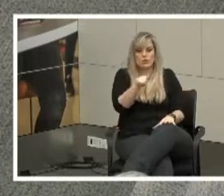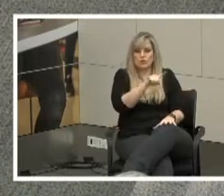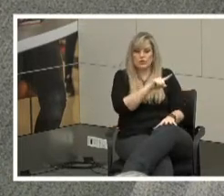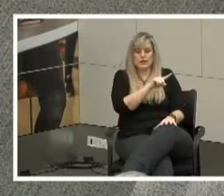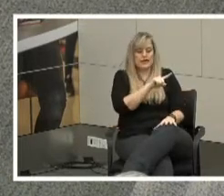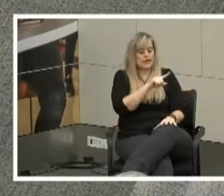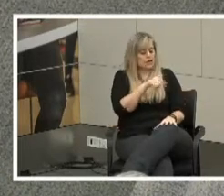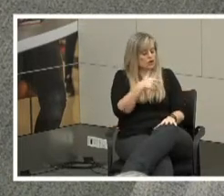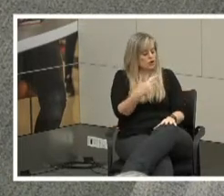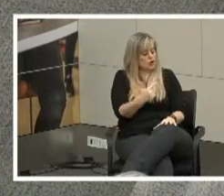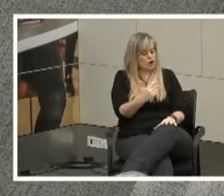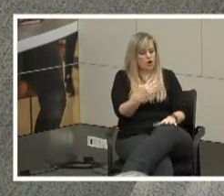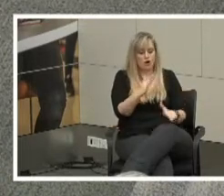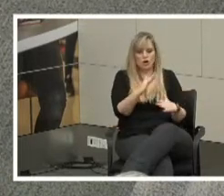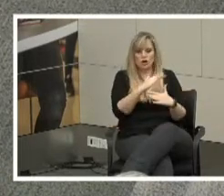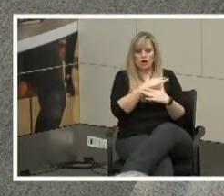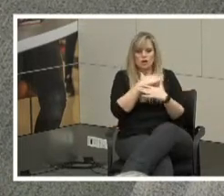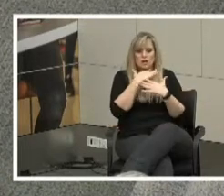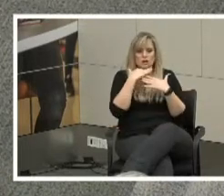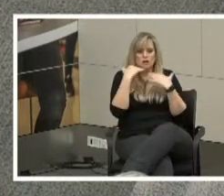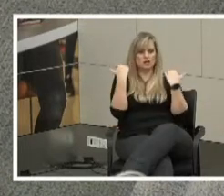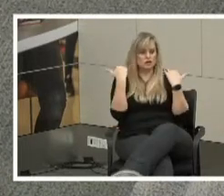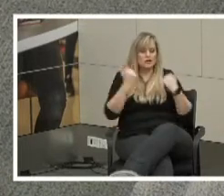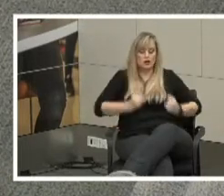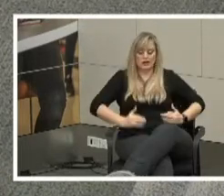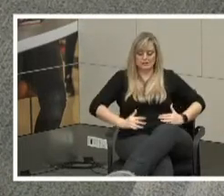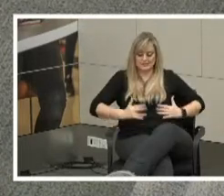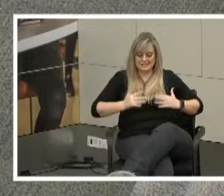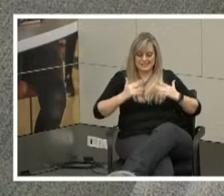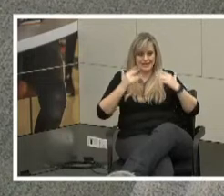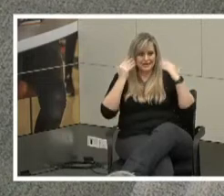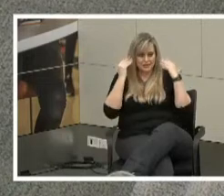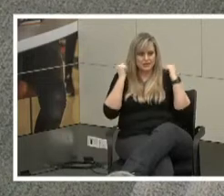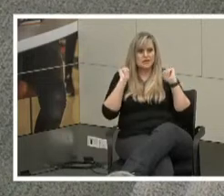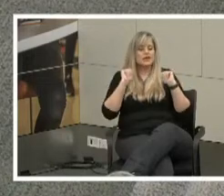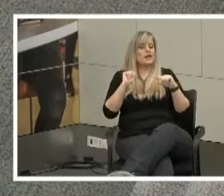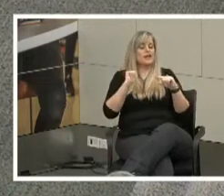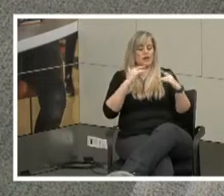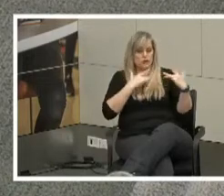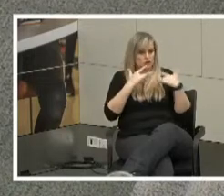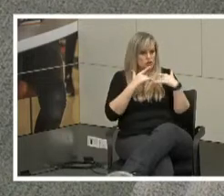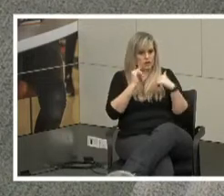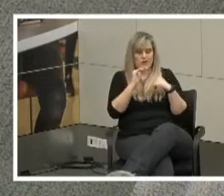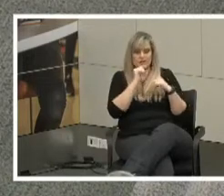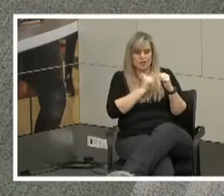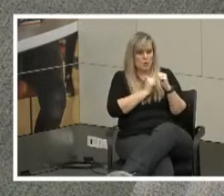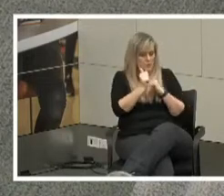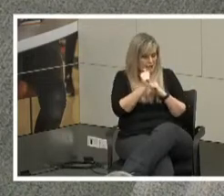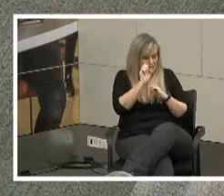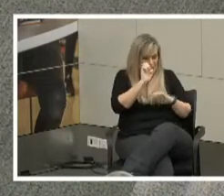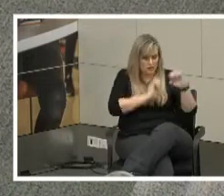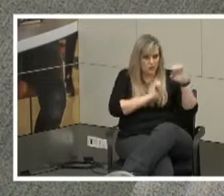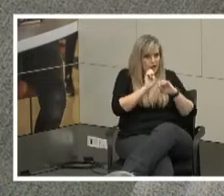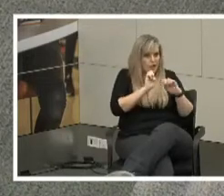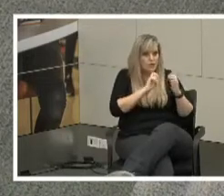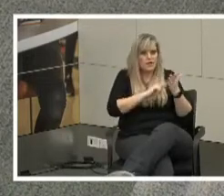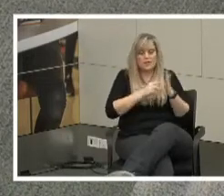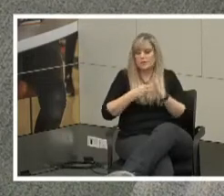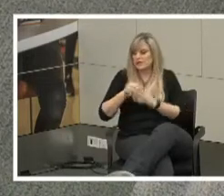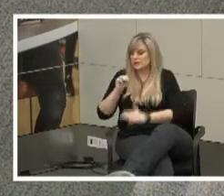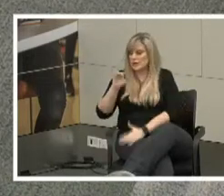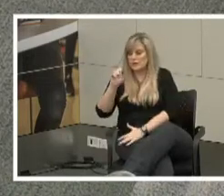are at their high point of anxiety they are worried about if they don't pass the evaluation that Mr